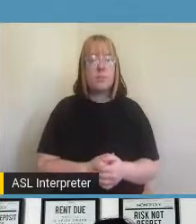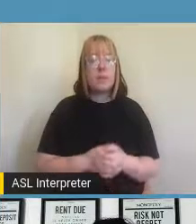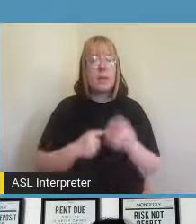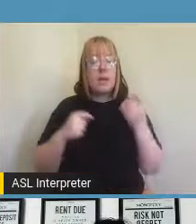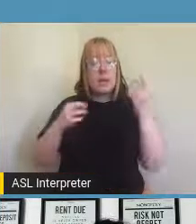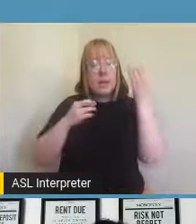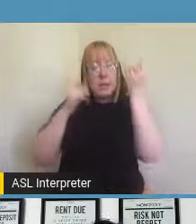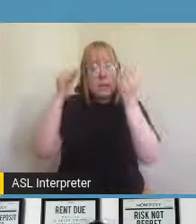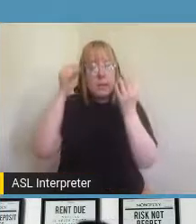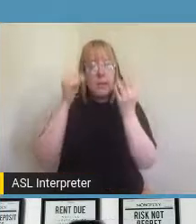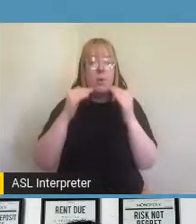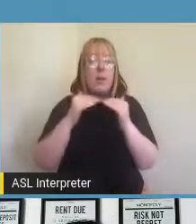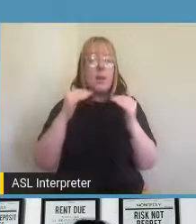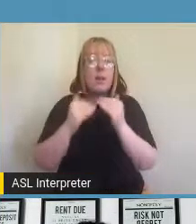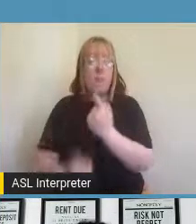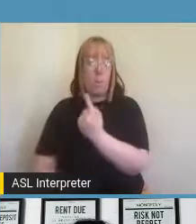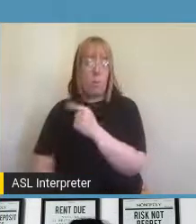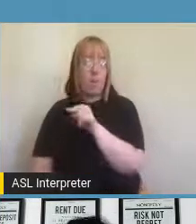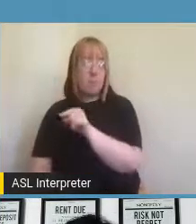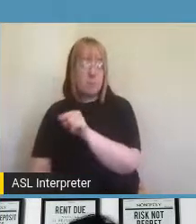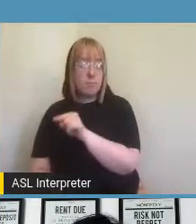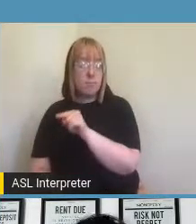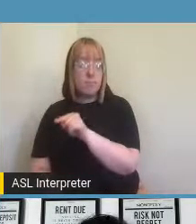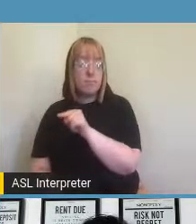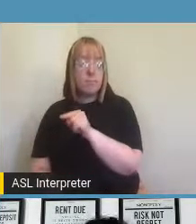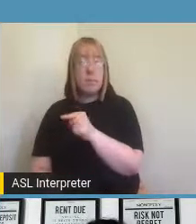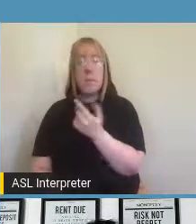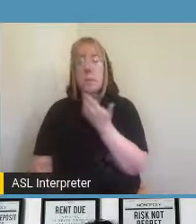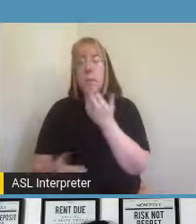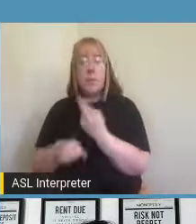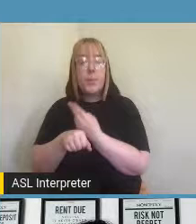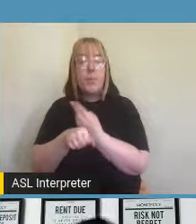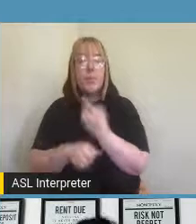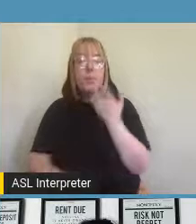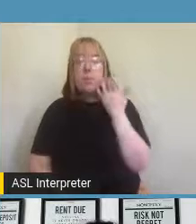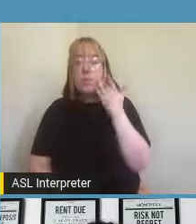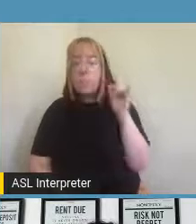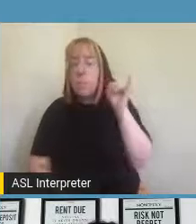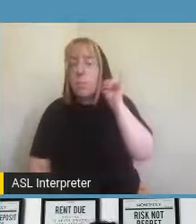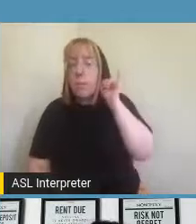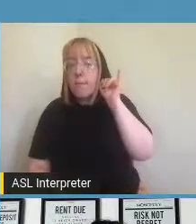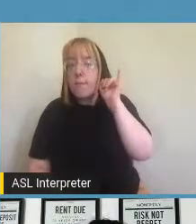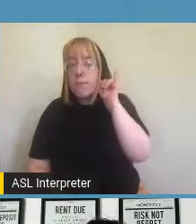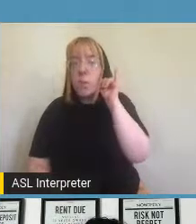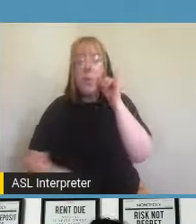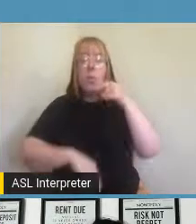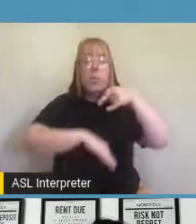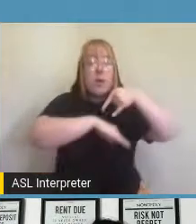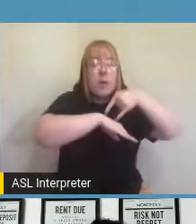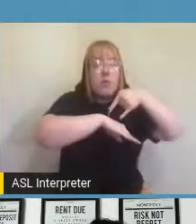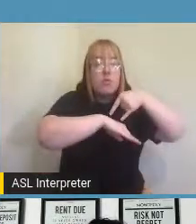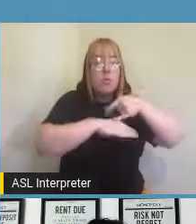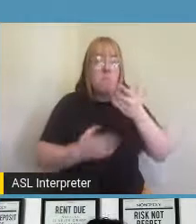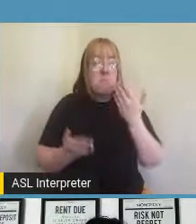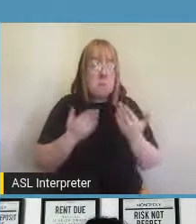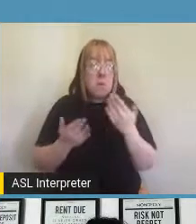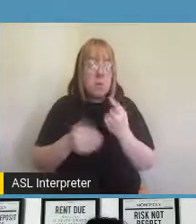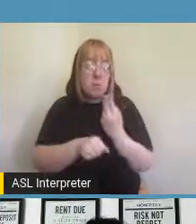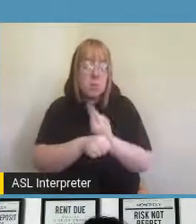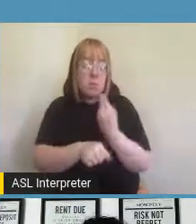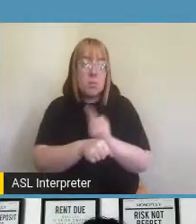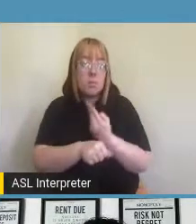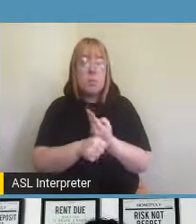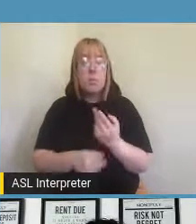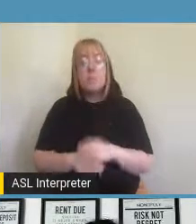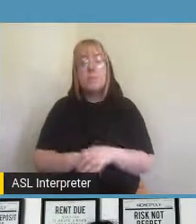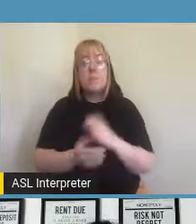1 production where we might be using a smartphone, for example, is look, budget friendly. Maybe you are trying to tell more video stories